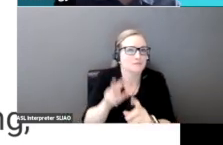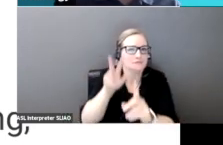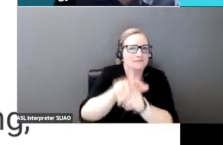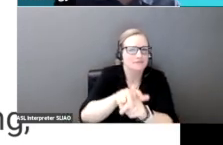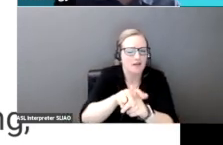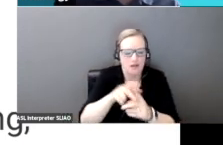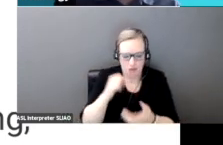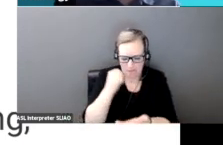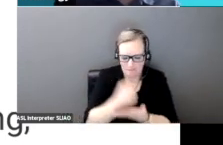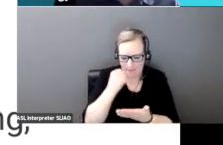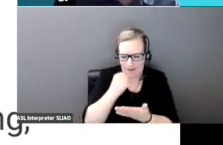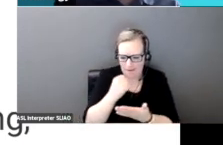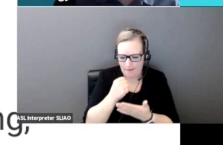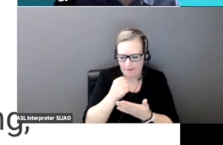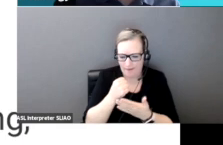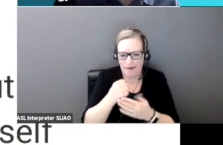are from your product.